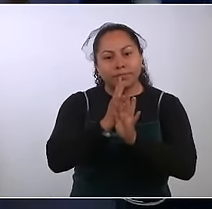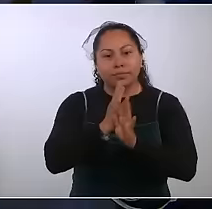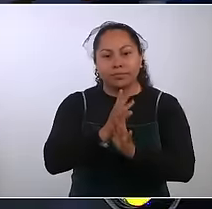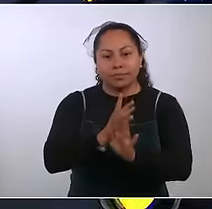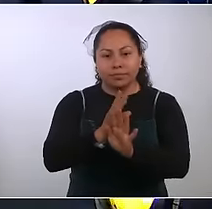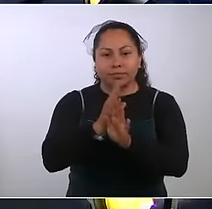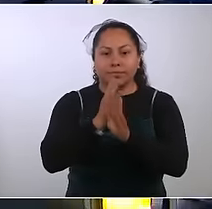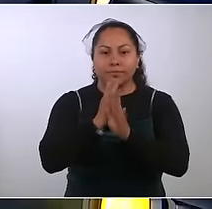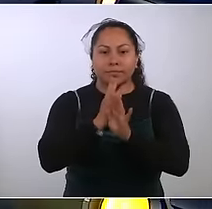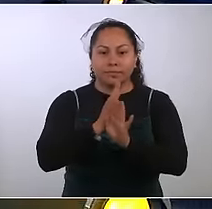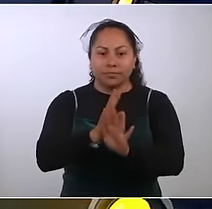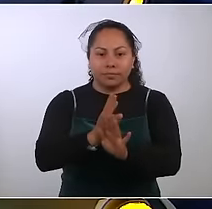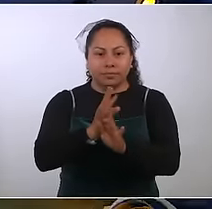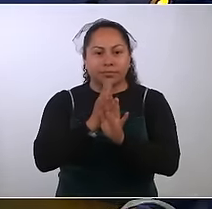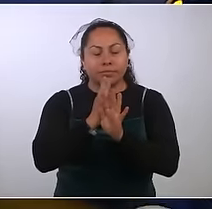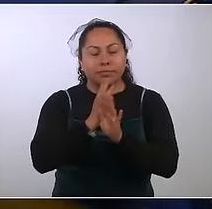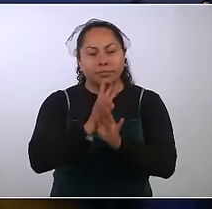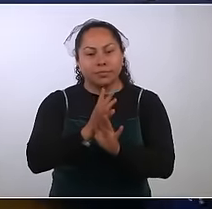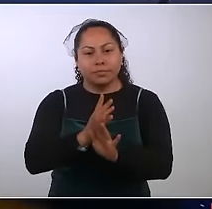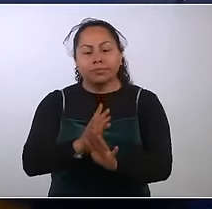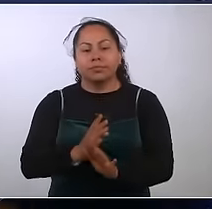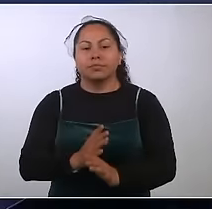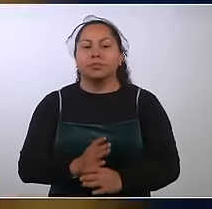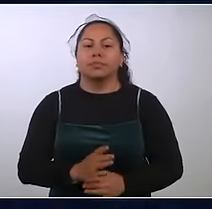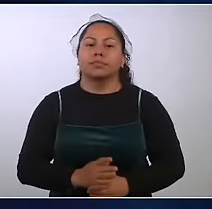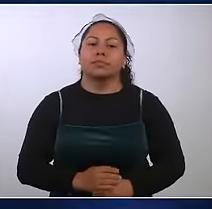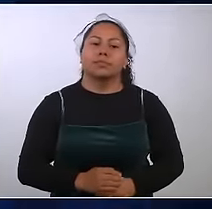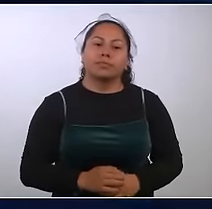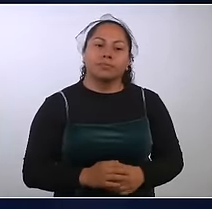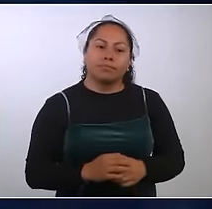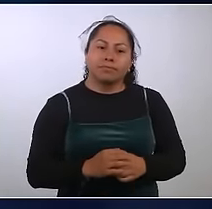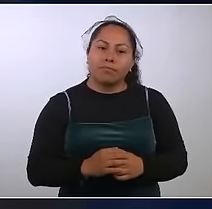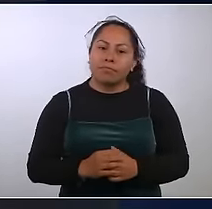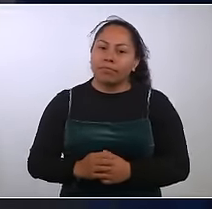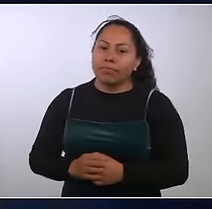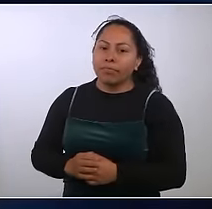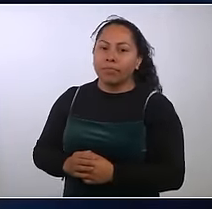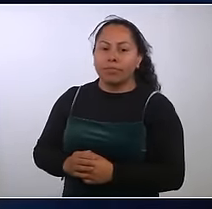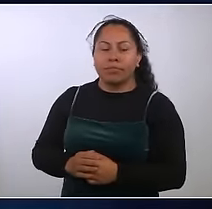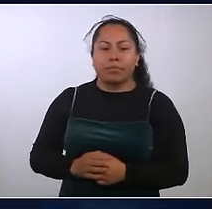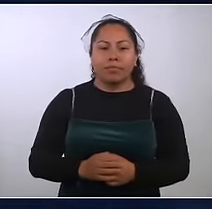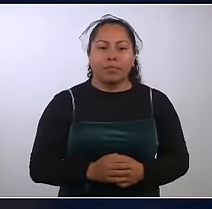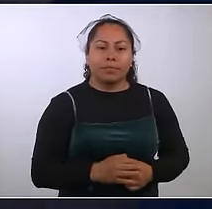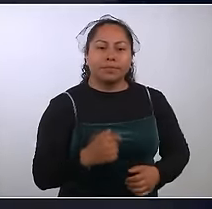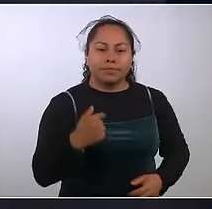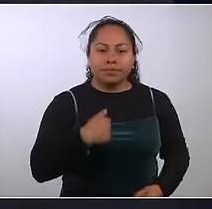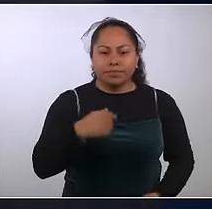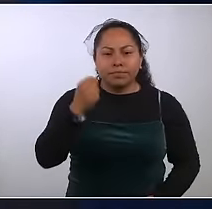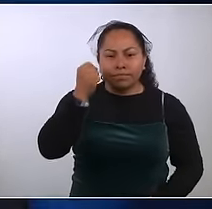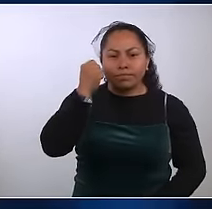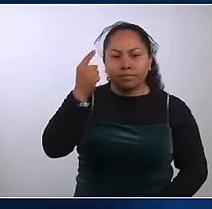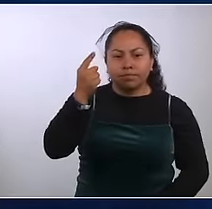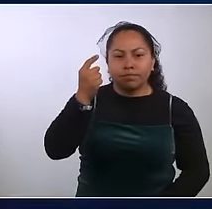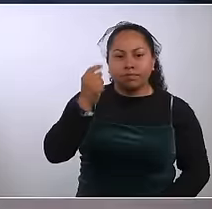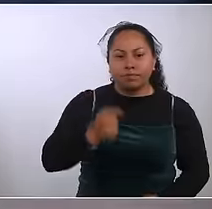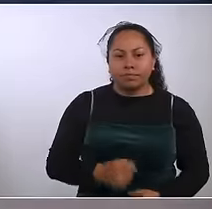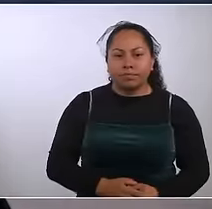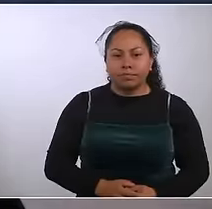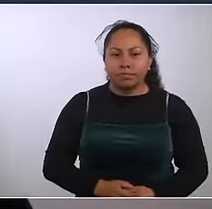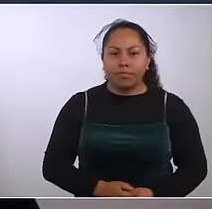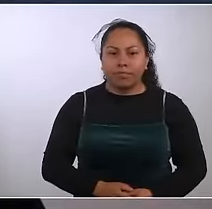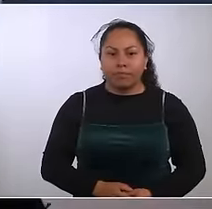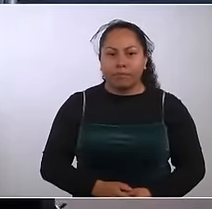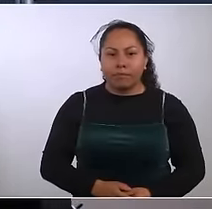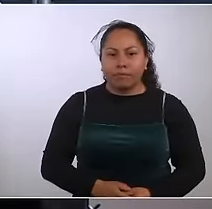A I understand this. Yo entiendo esto.